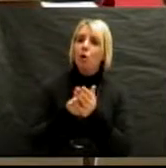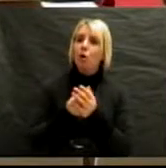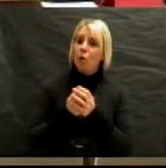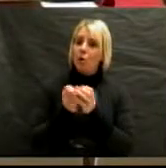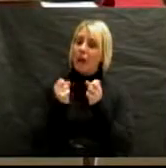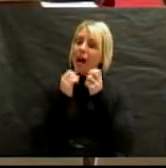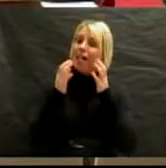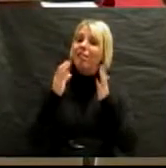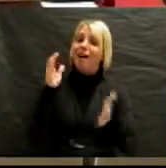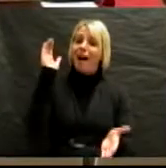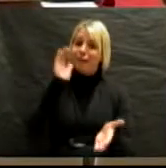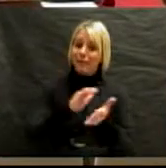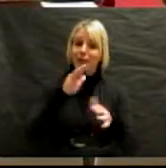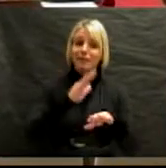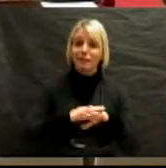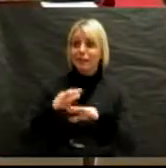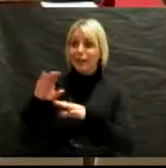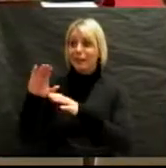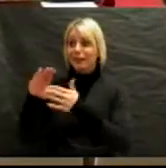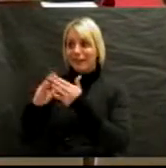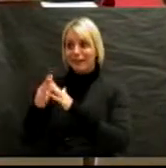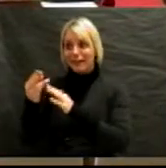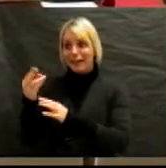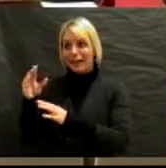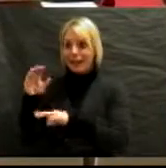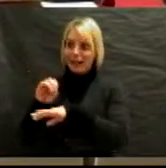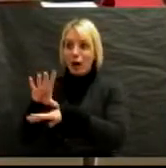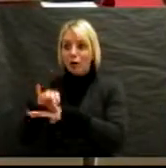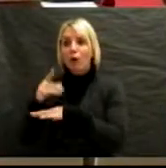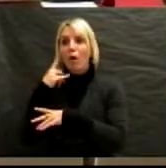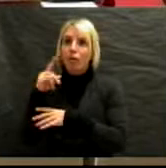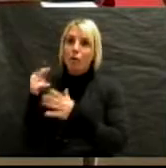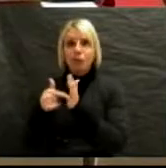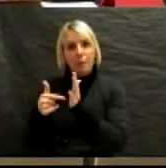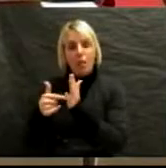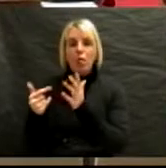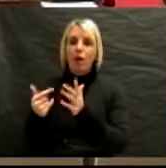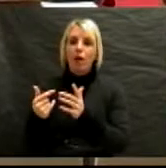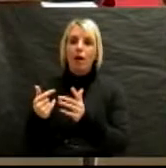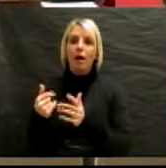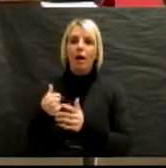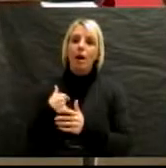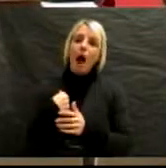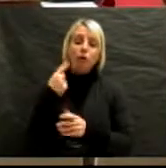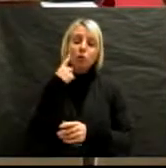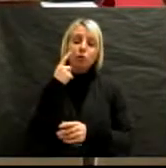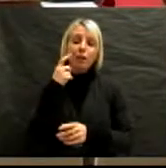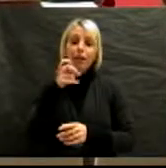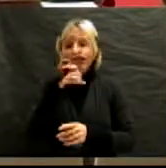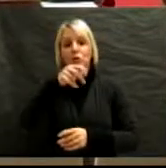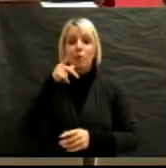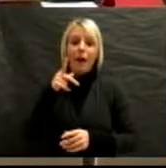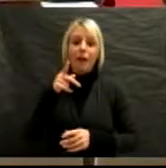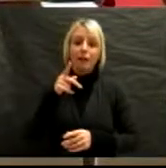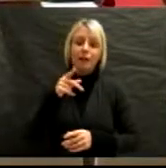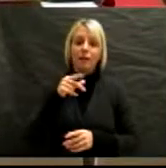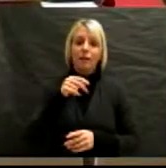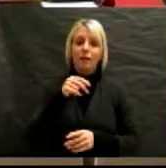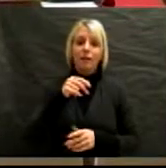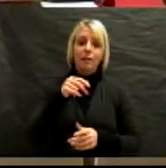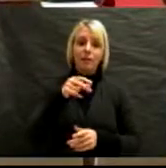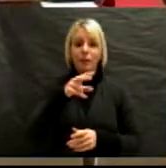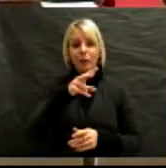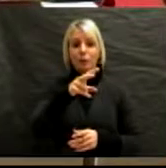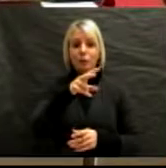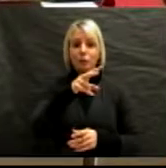prefer us to put our salaries back to where they were, not the $300 or $350 level. but it's significantly less than the city council for an